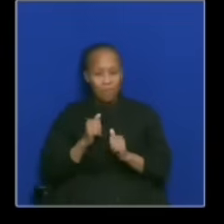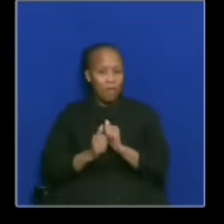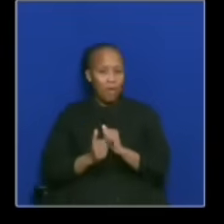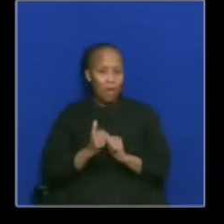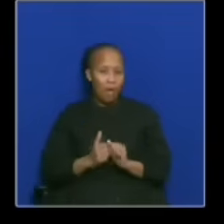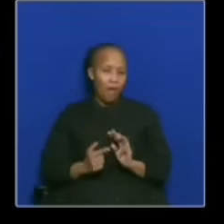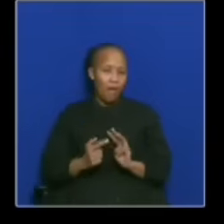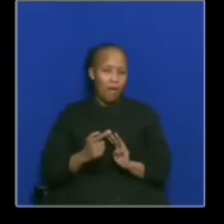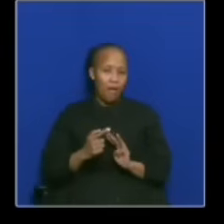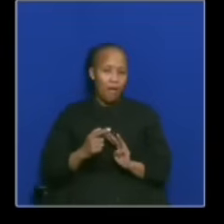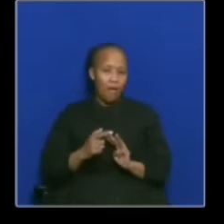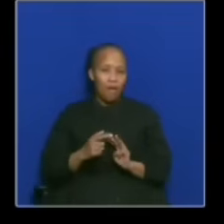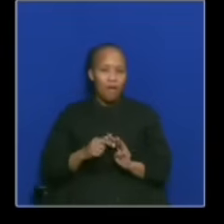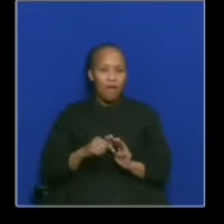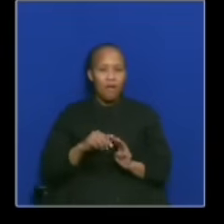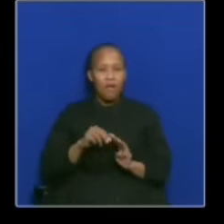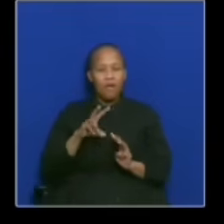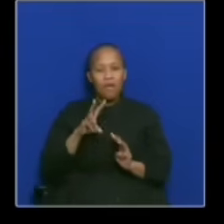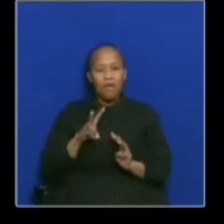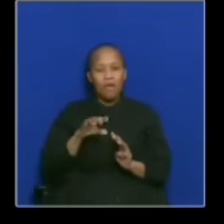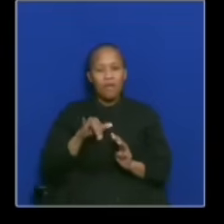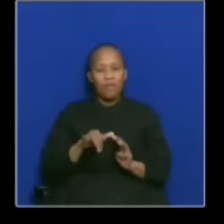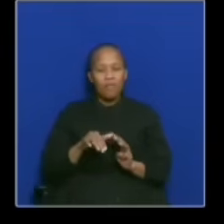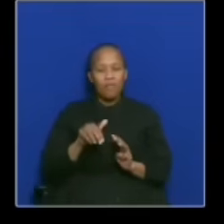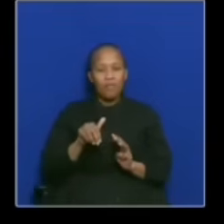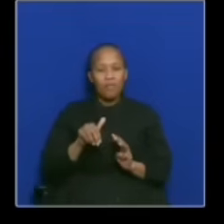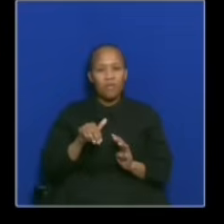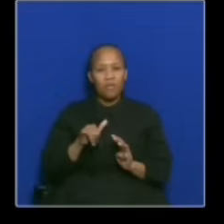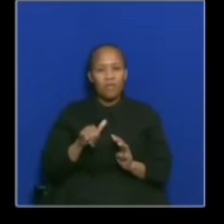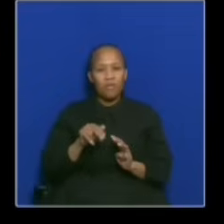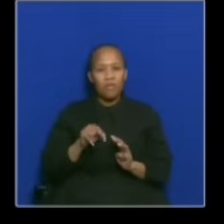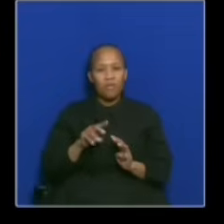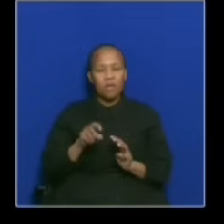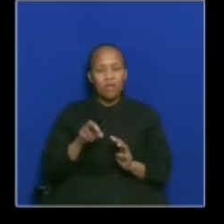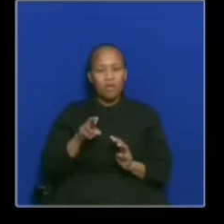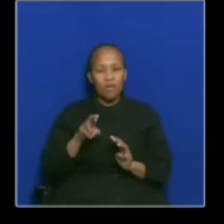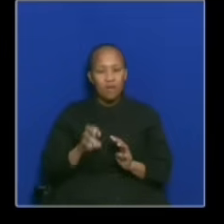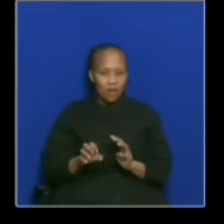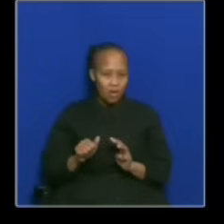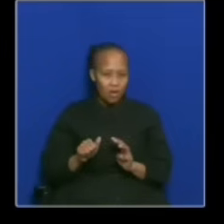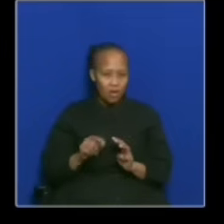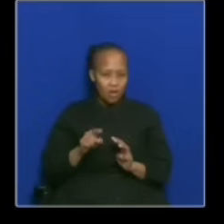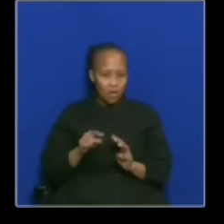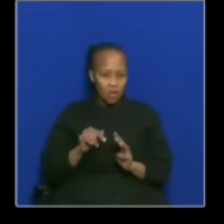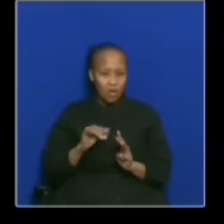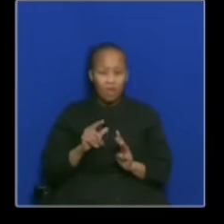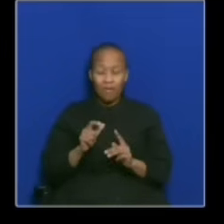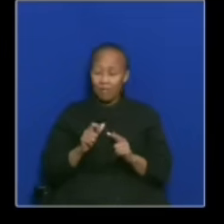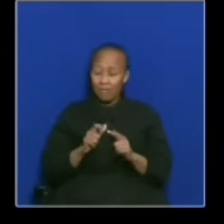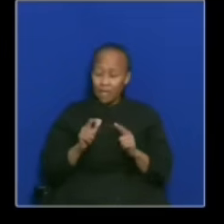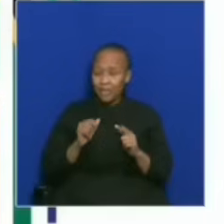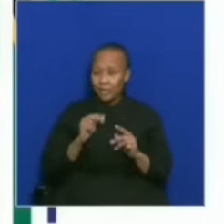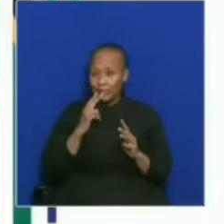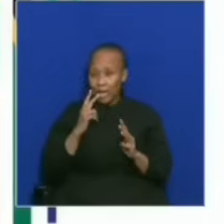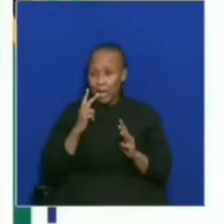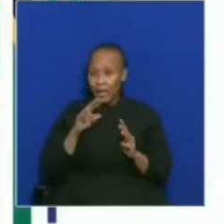"Viandre has a lead on a big cigarette bust on the East Rand. Maybe give him a call."